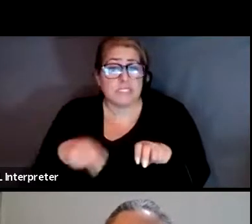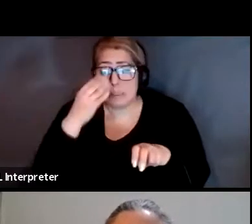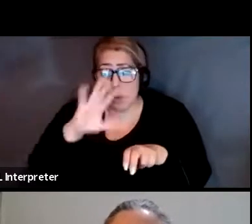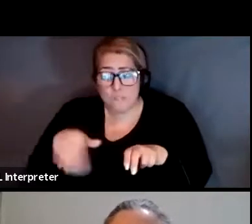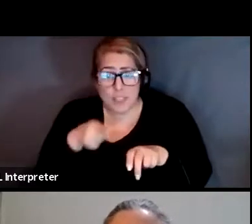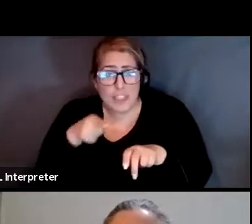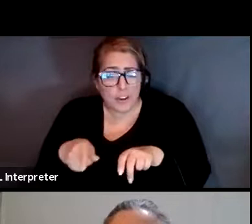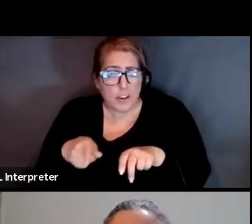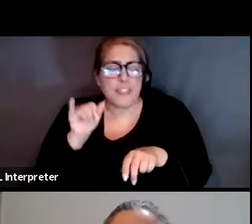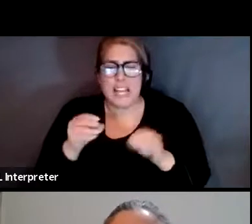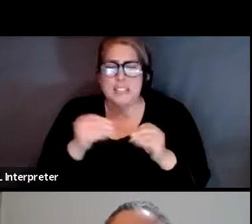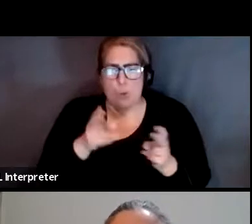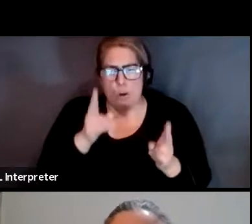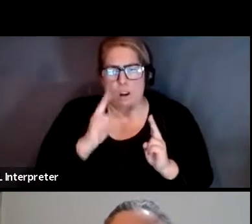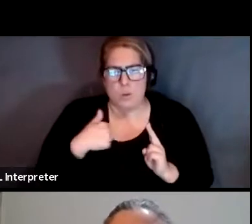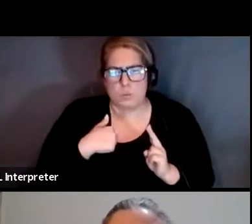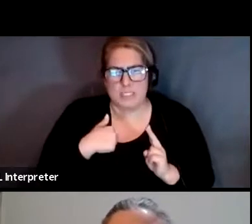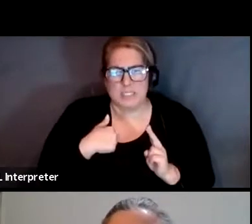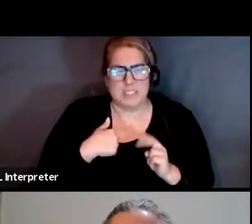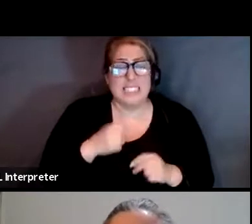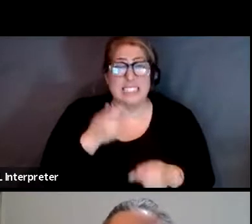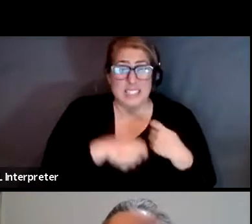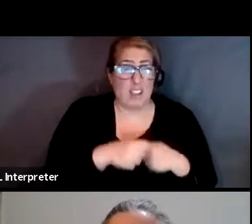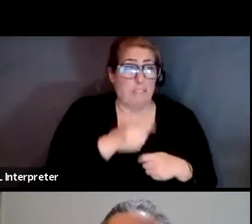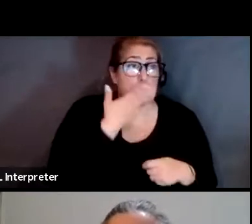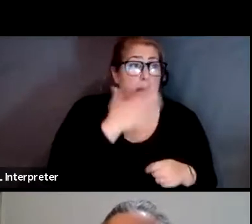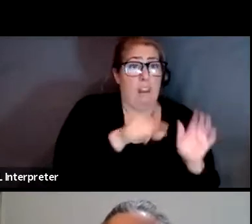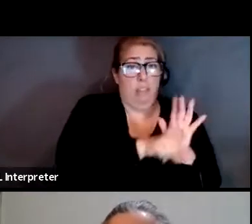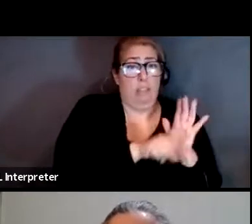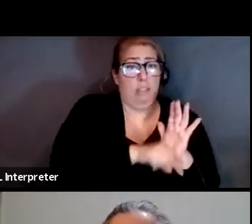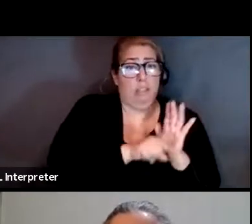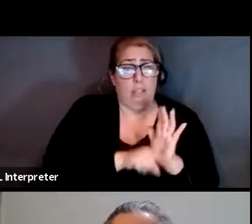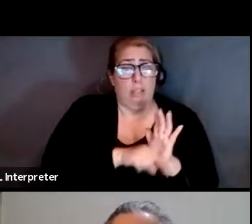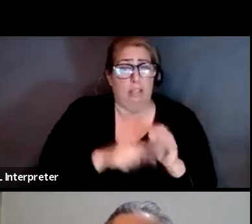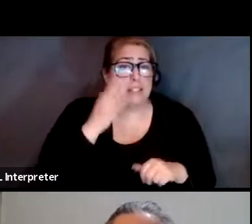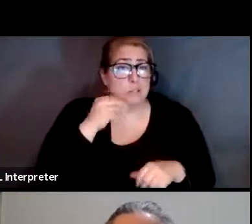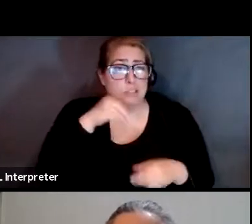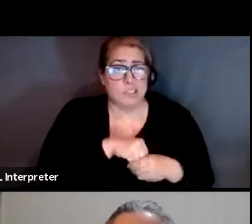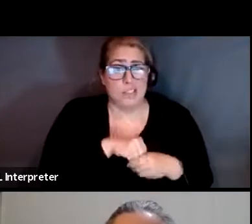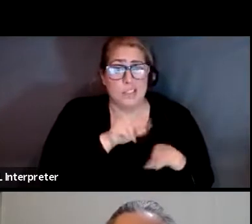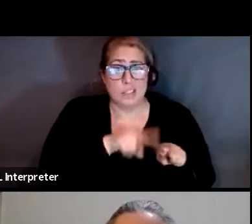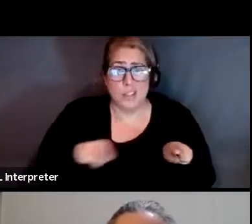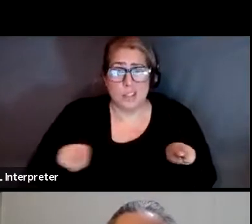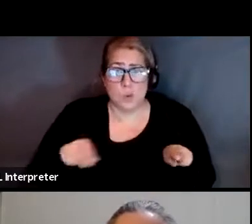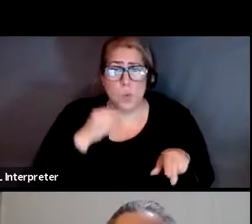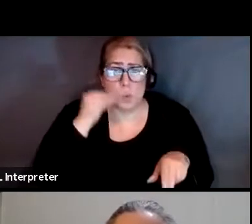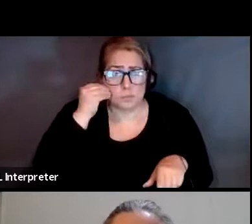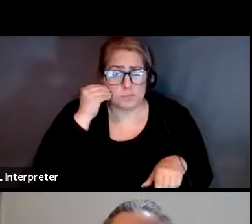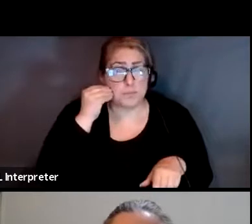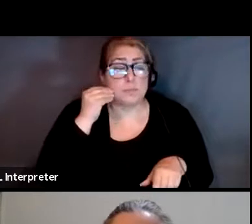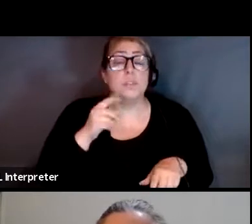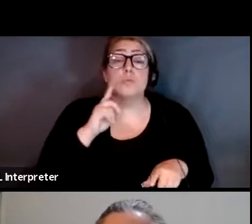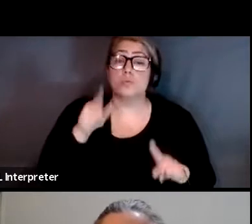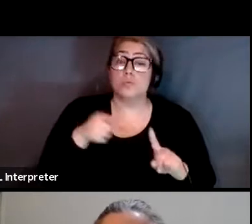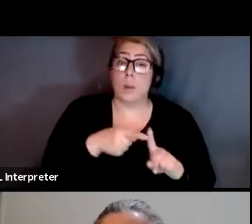these type of experiences that are dehumanizing. So as terms of mental health, I wasn't